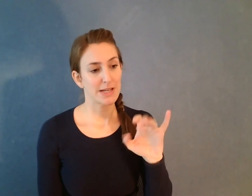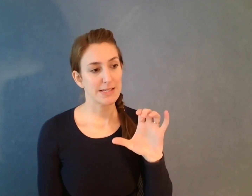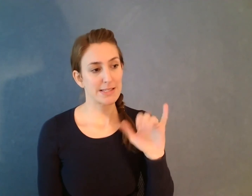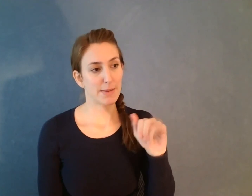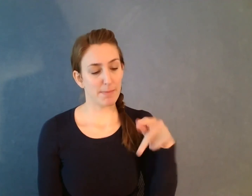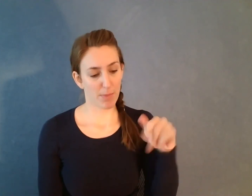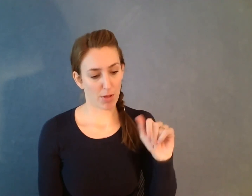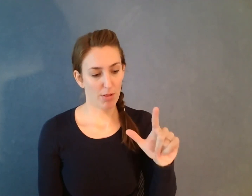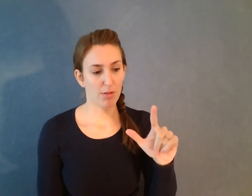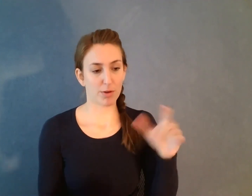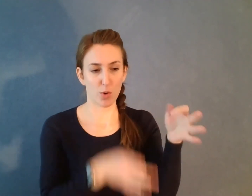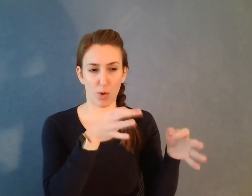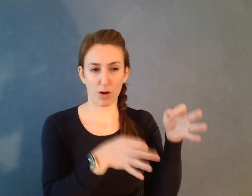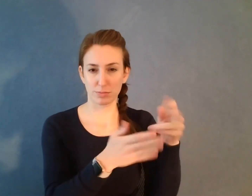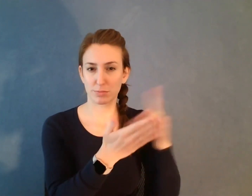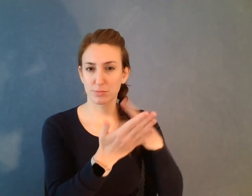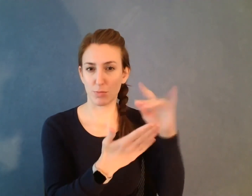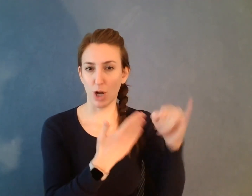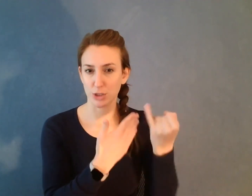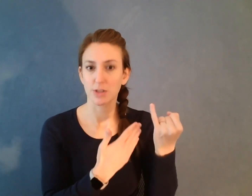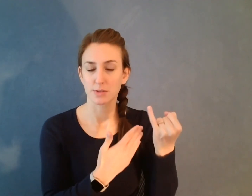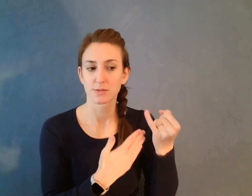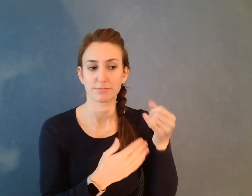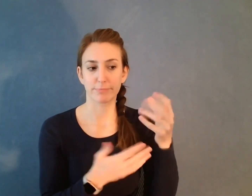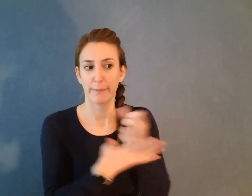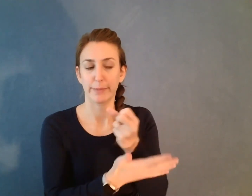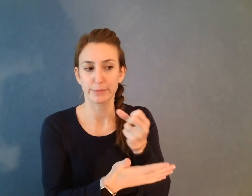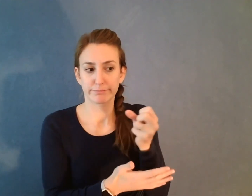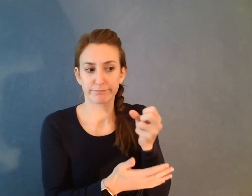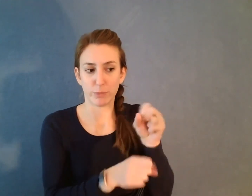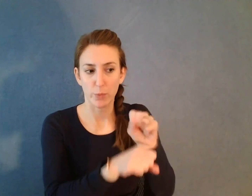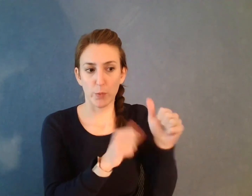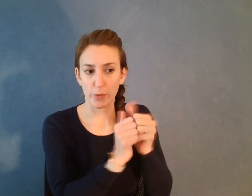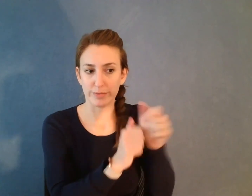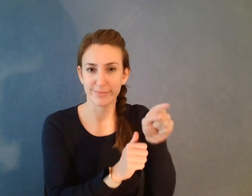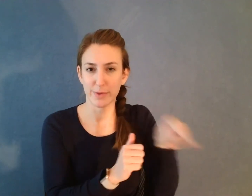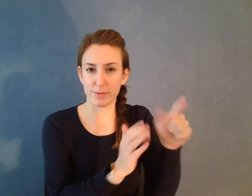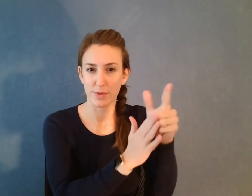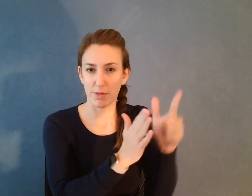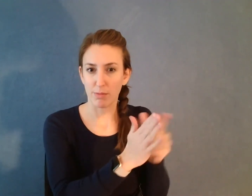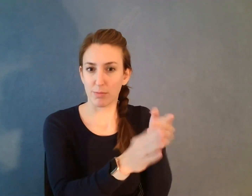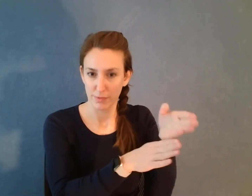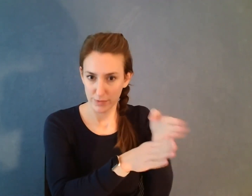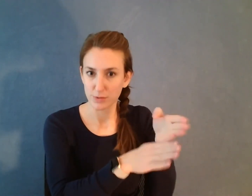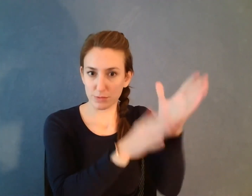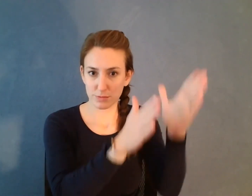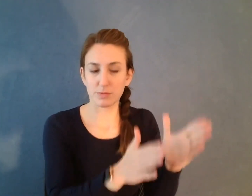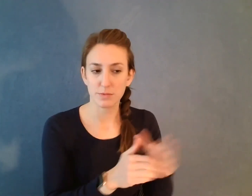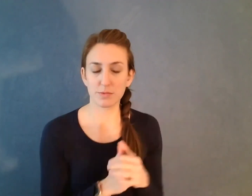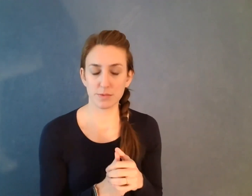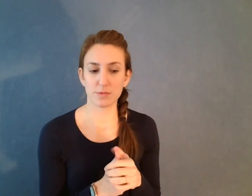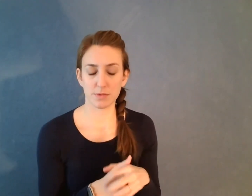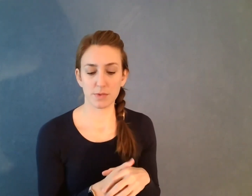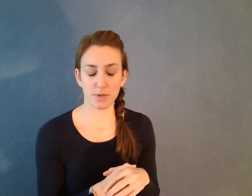those legal professionals. You know, the counseling classes that we take are amazing. They really help organize a